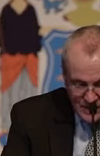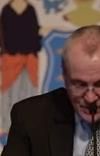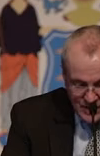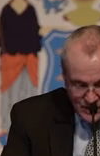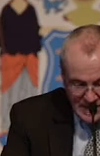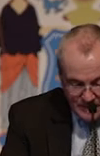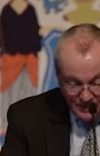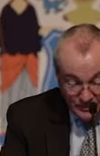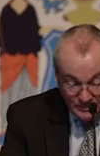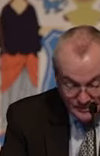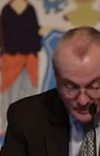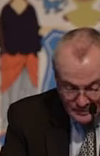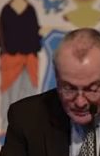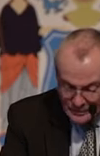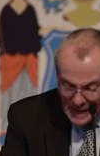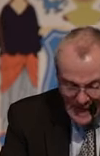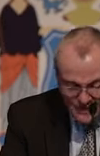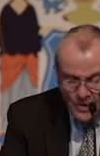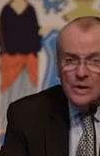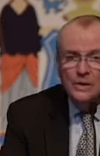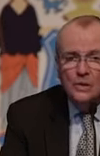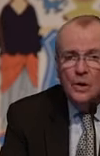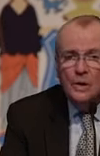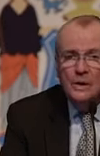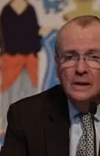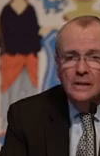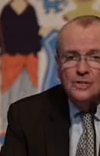may, on some other topics. I had a very